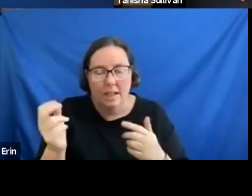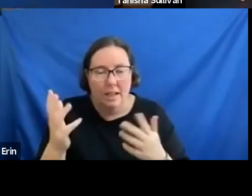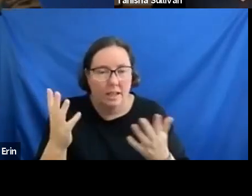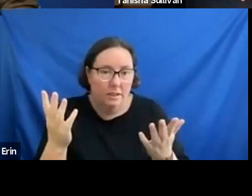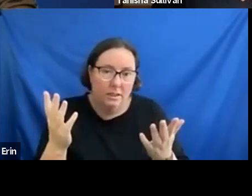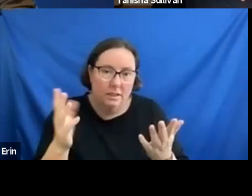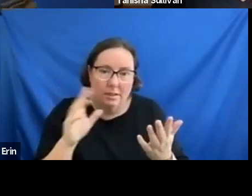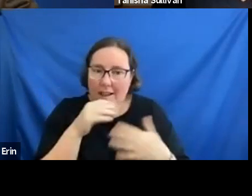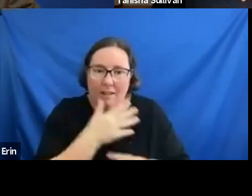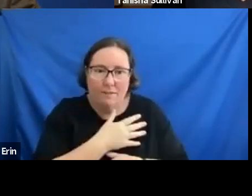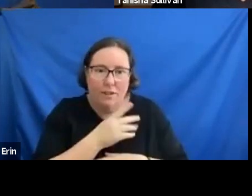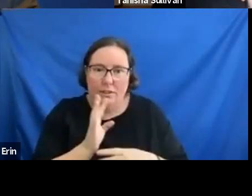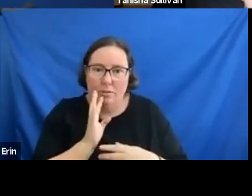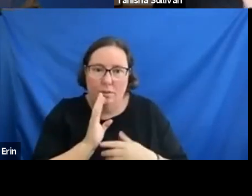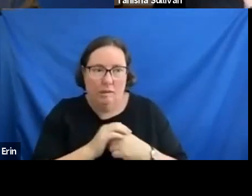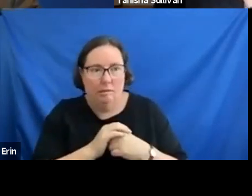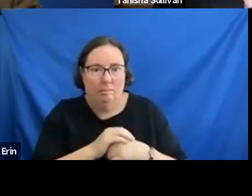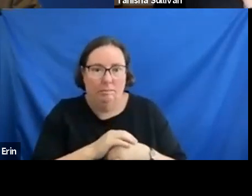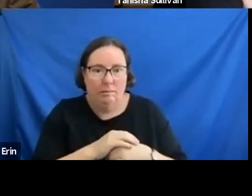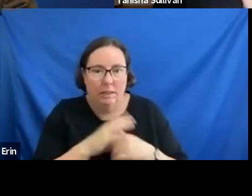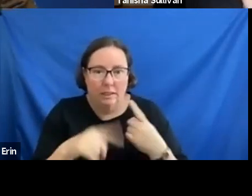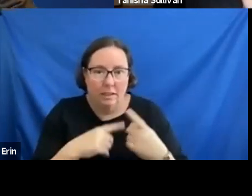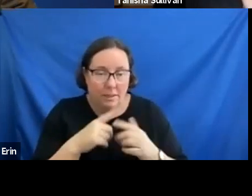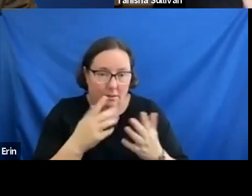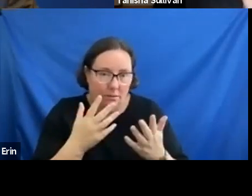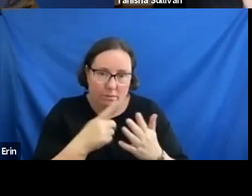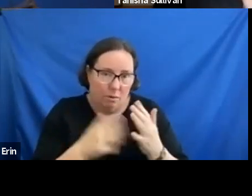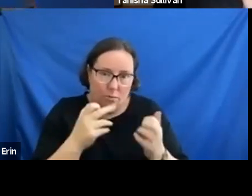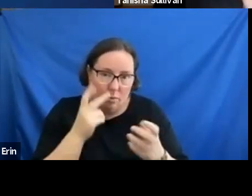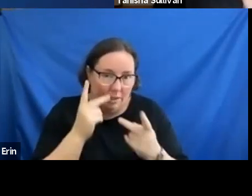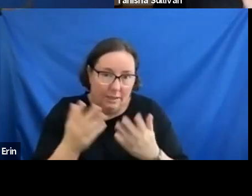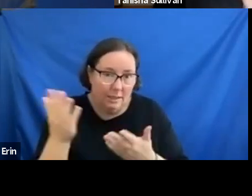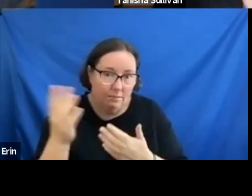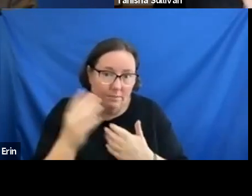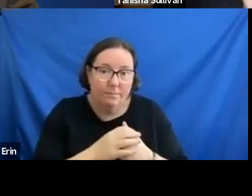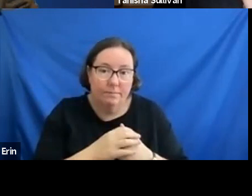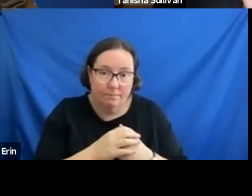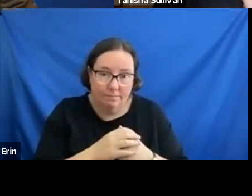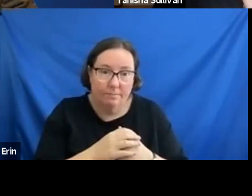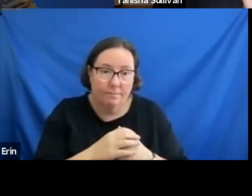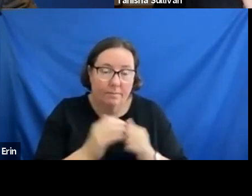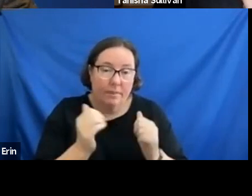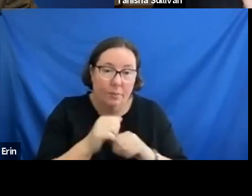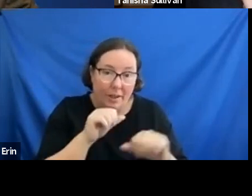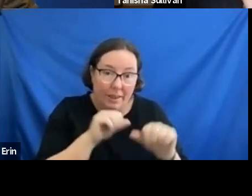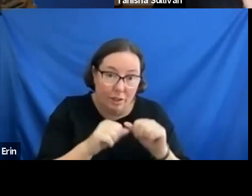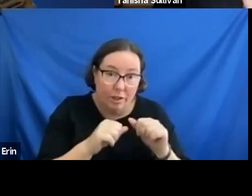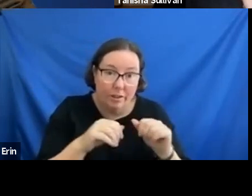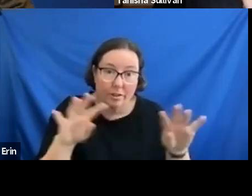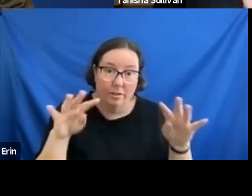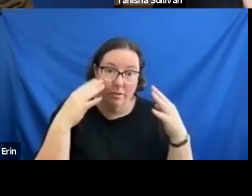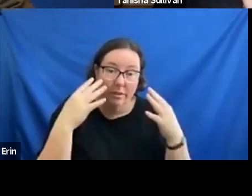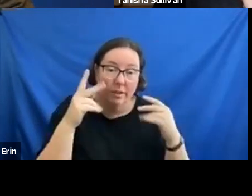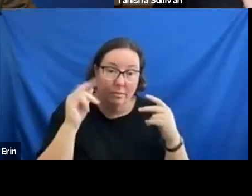be not afraid to talk about any of these issues with each other and publicly, being